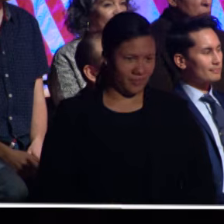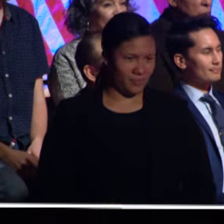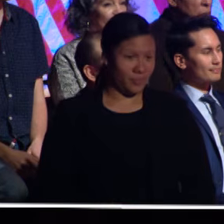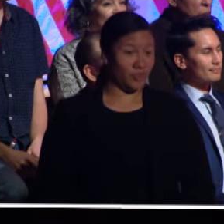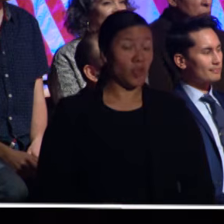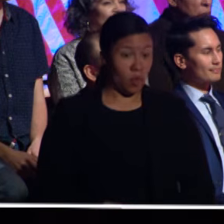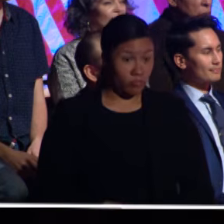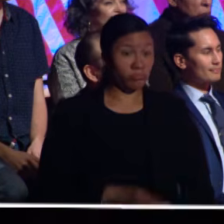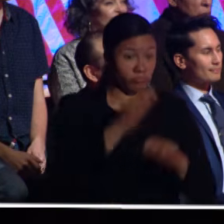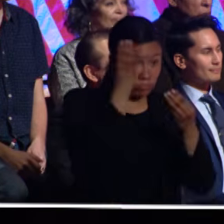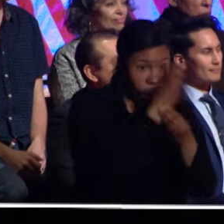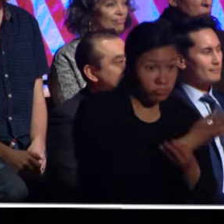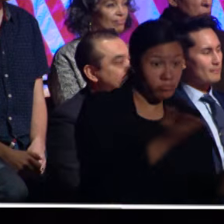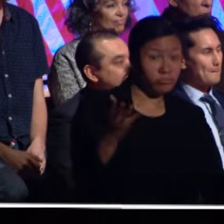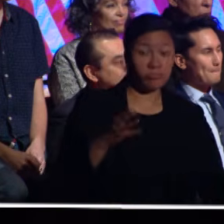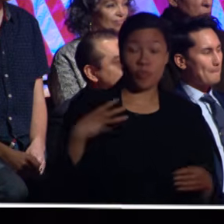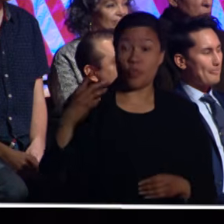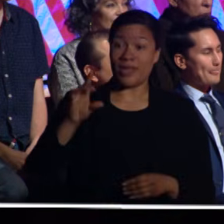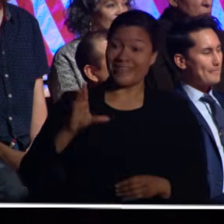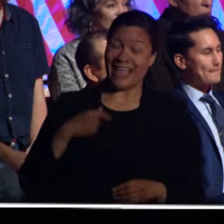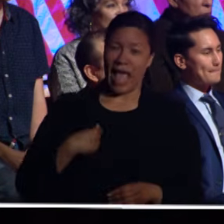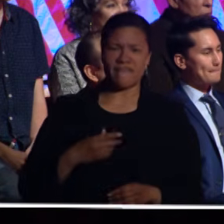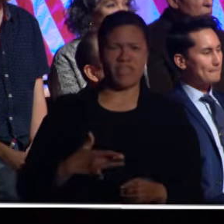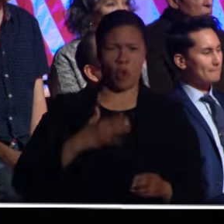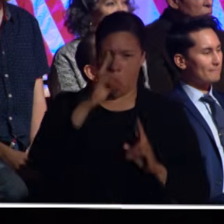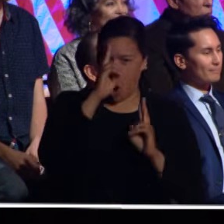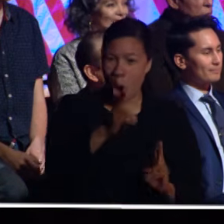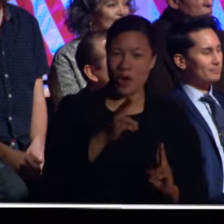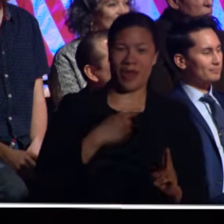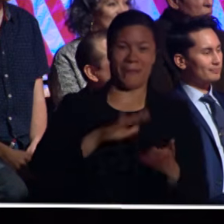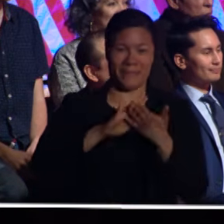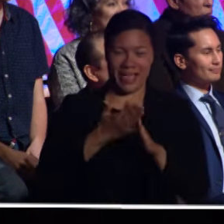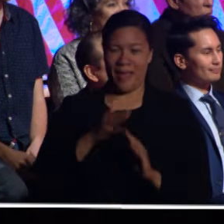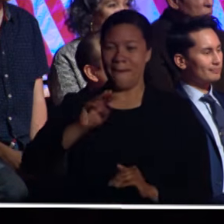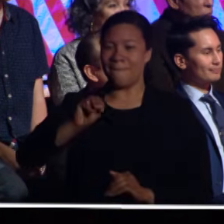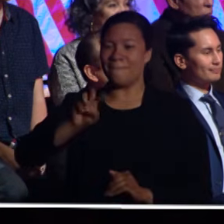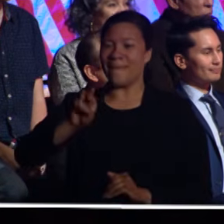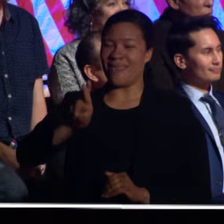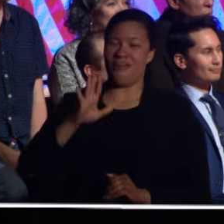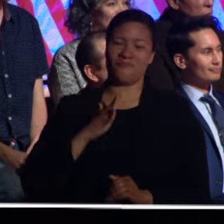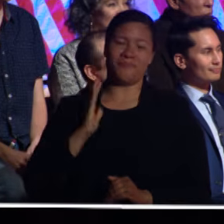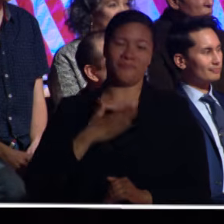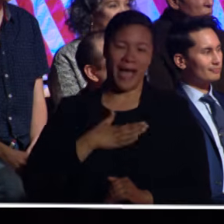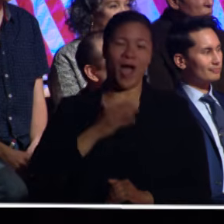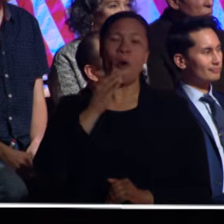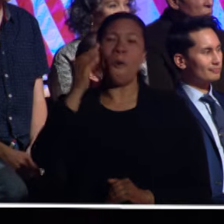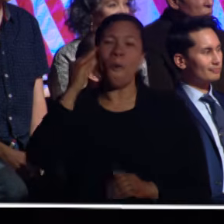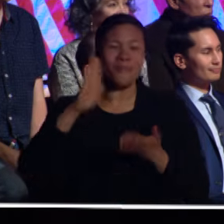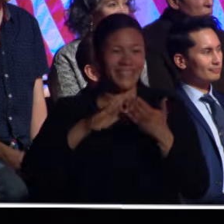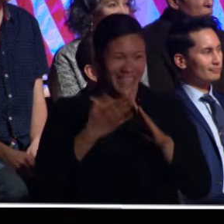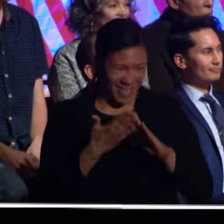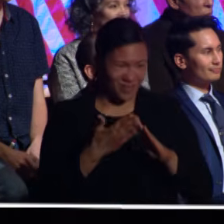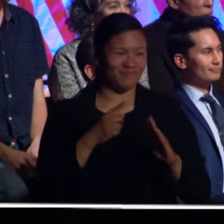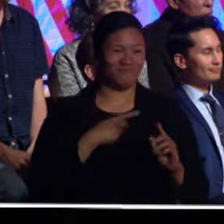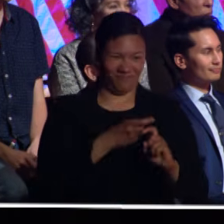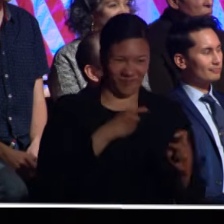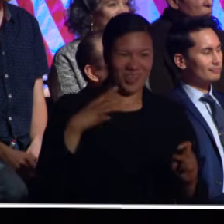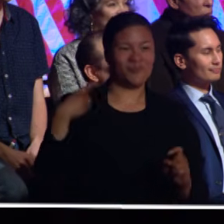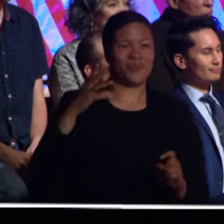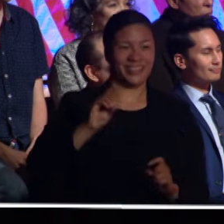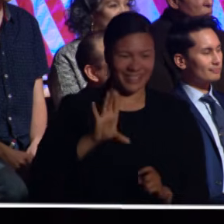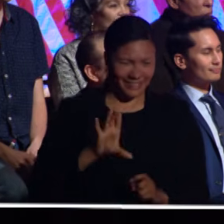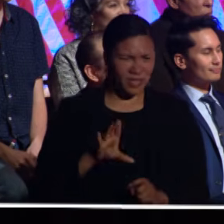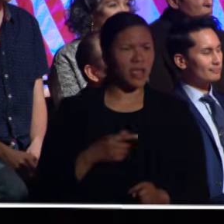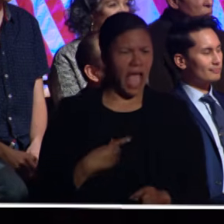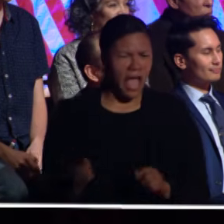honor to get to be mayor of my hometown, to come before you each year to update you on our